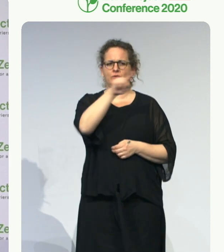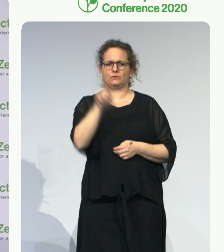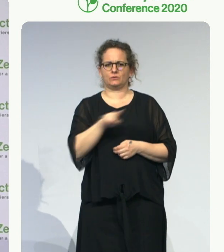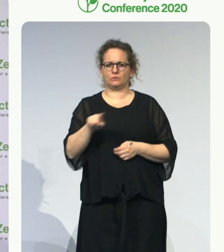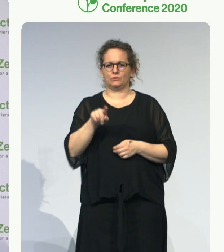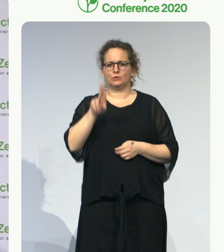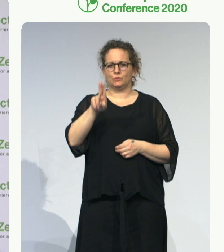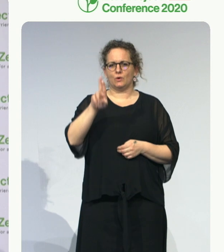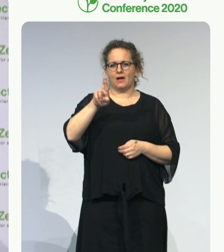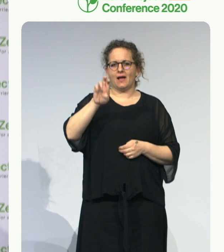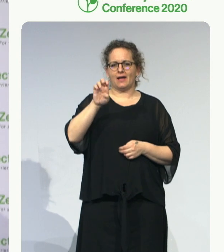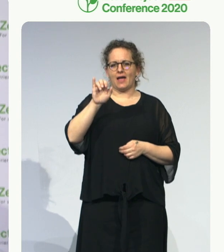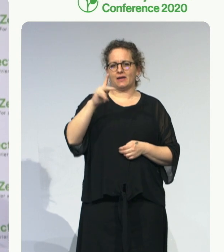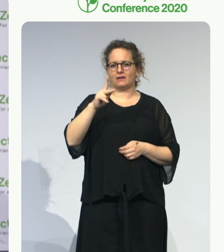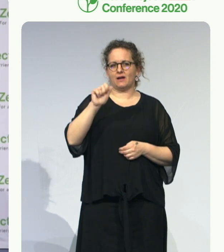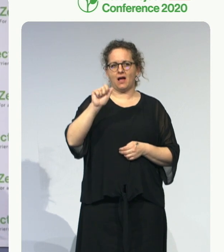all.